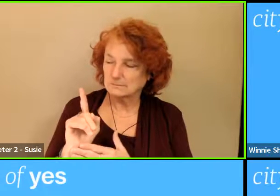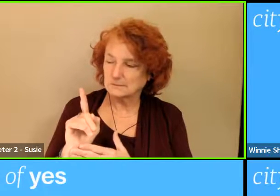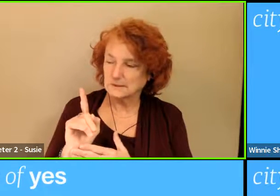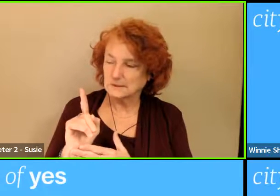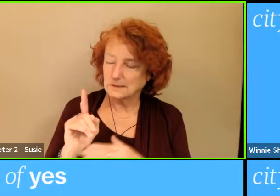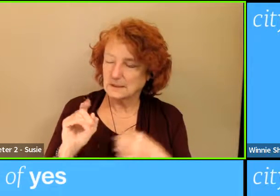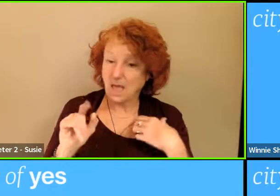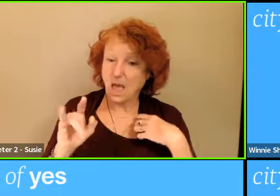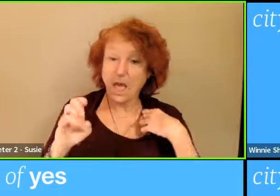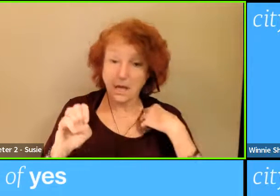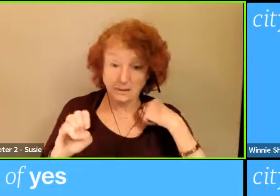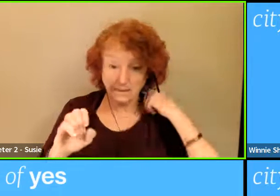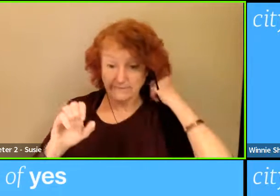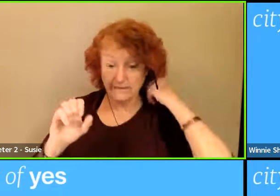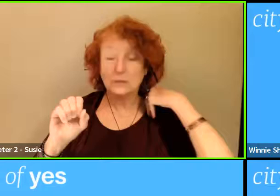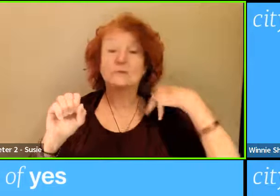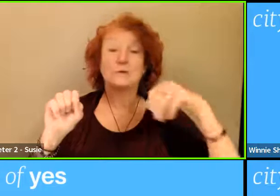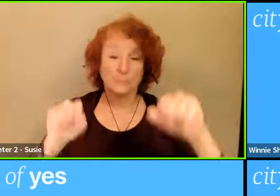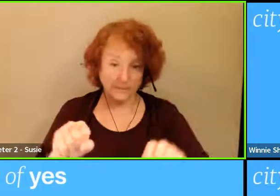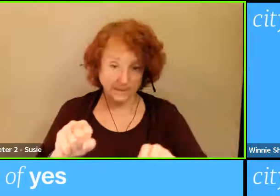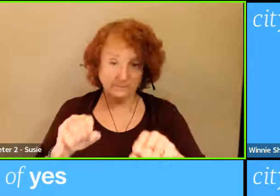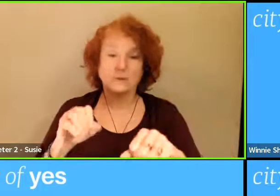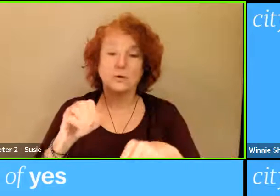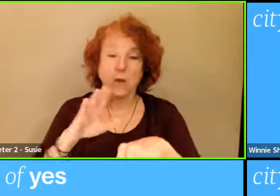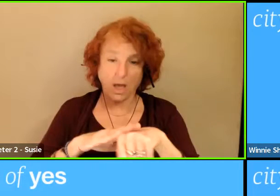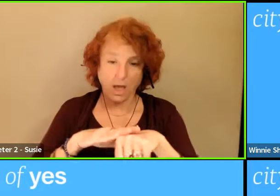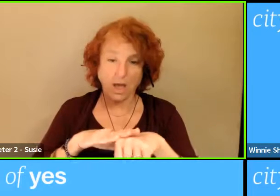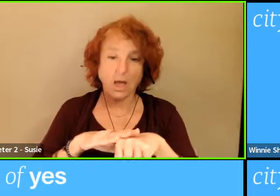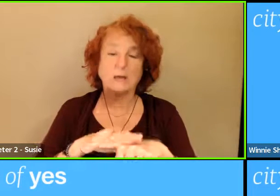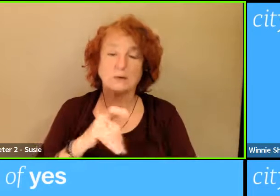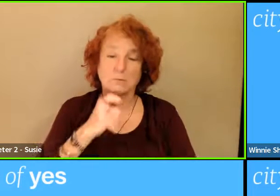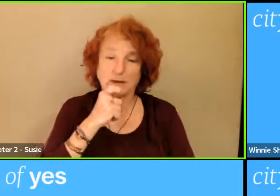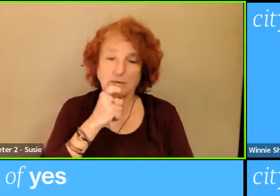Olive, you should be able to turn on your microphone.